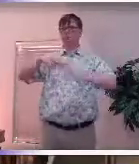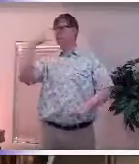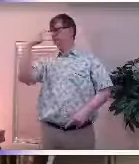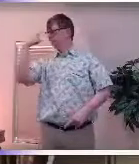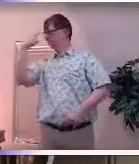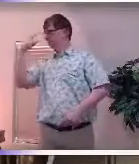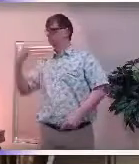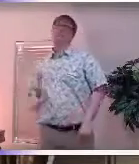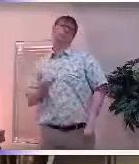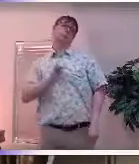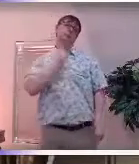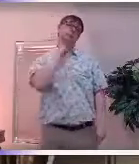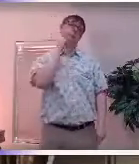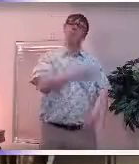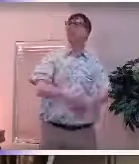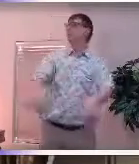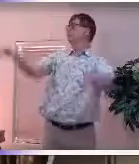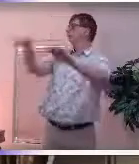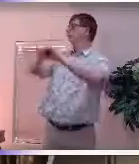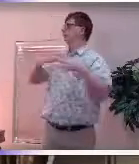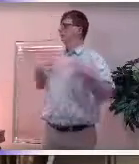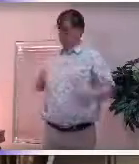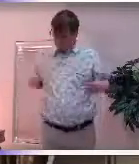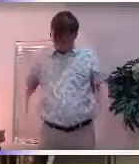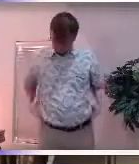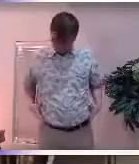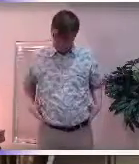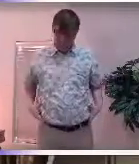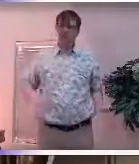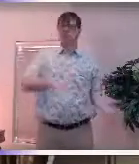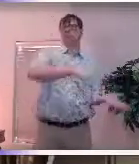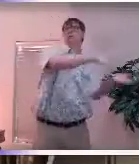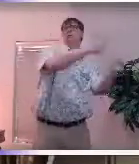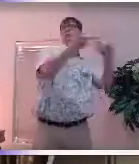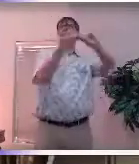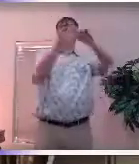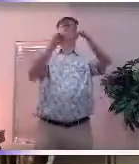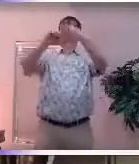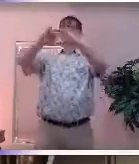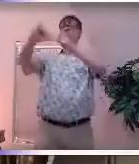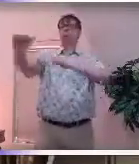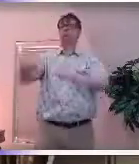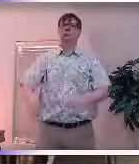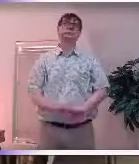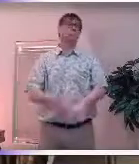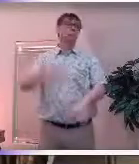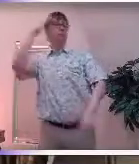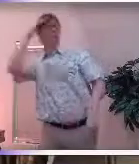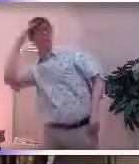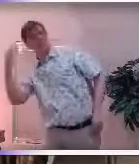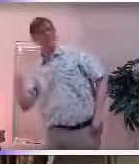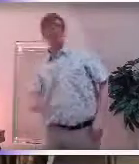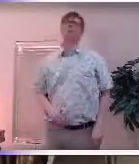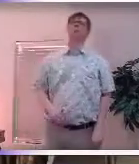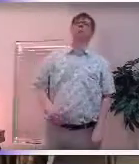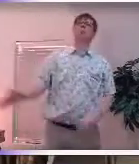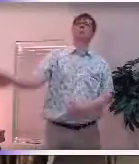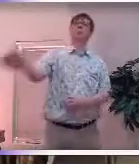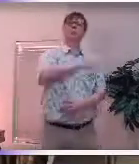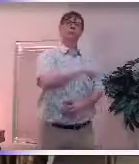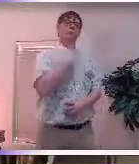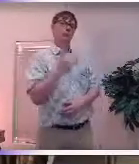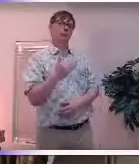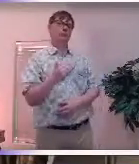This infers that these bodies are very changeable. You know, we think that and they're not